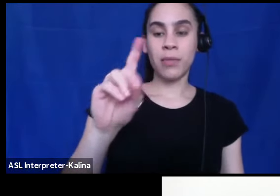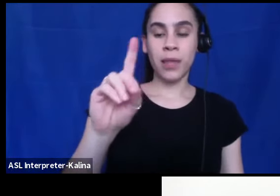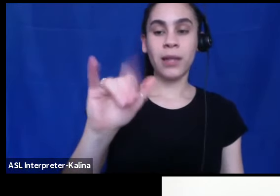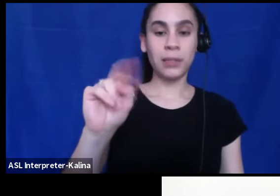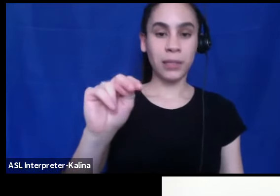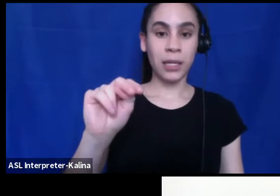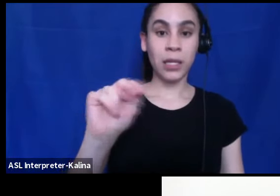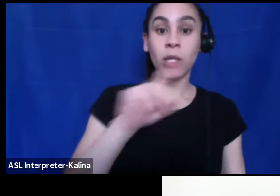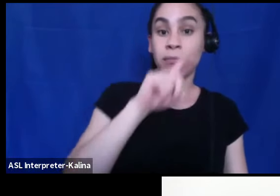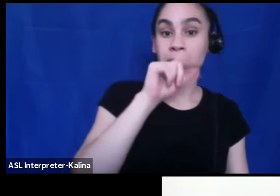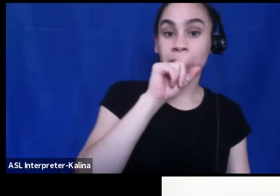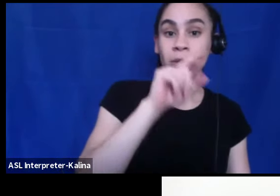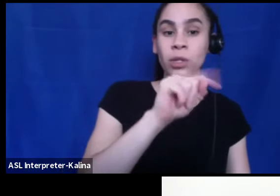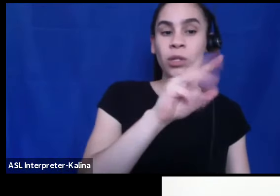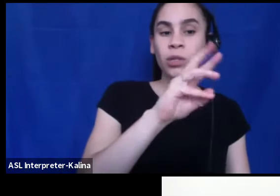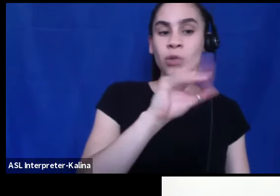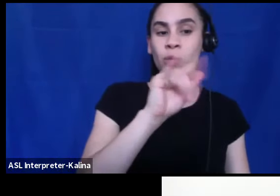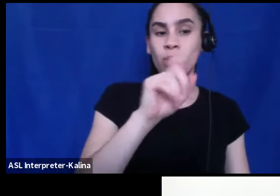Twitter is